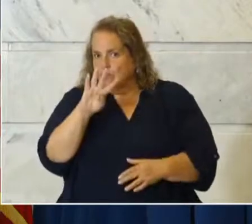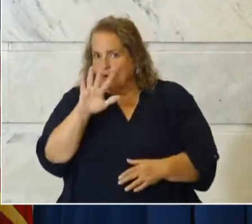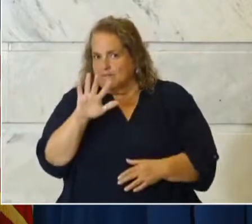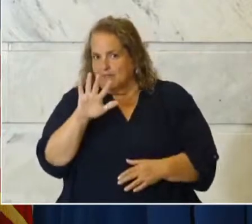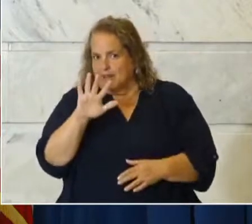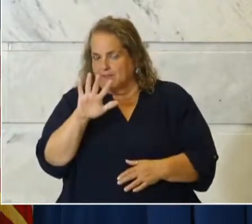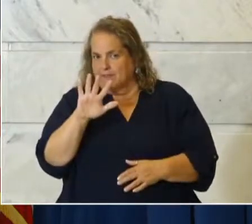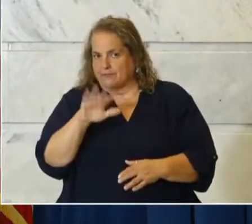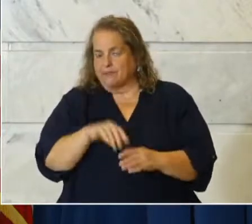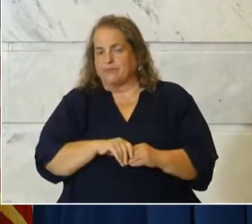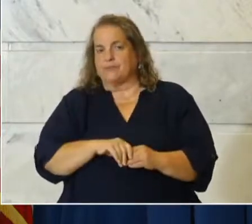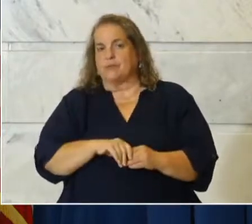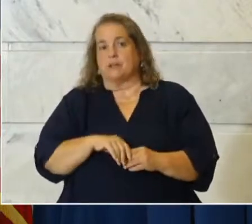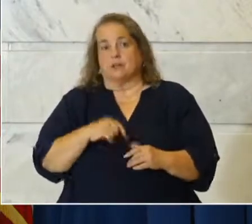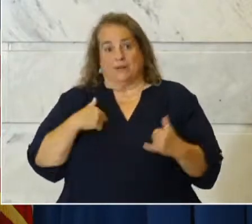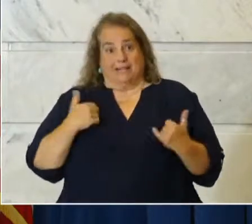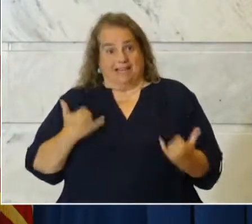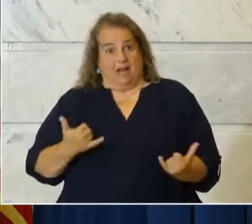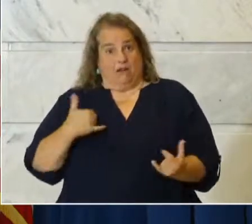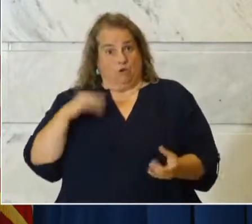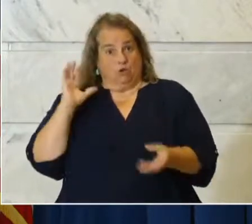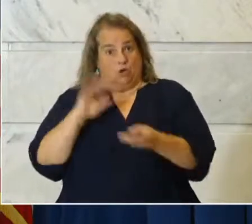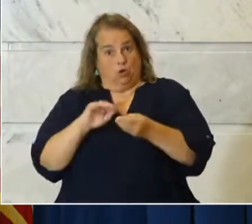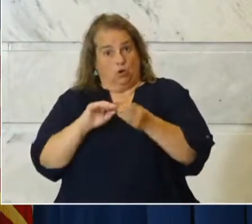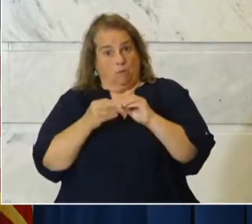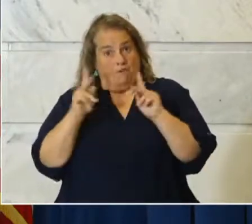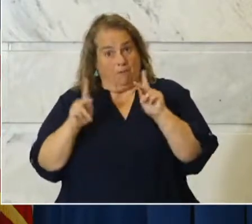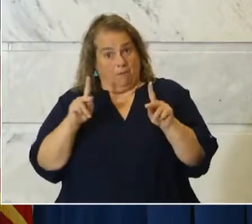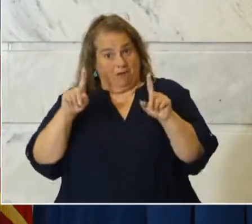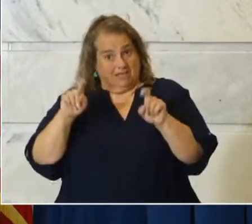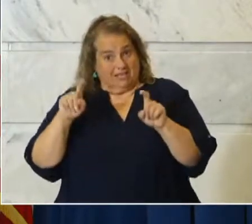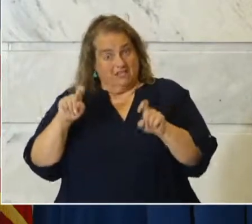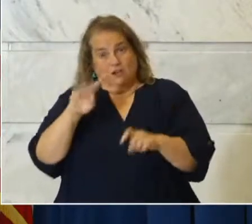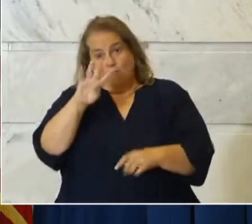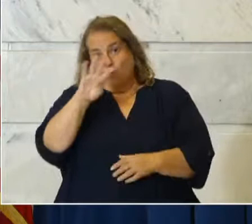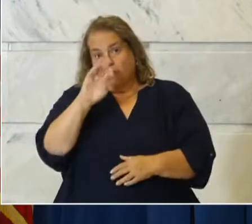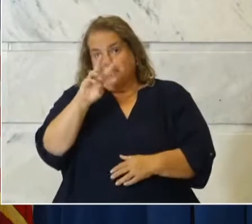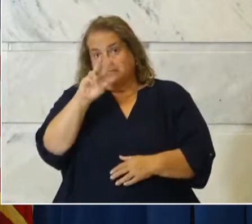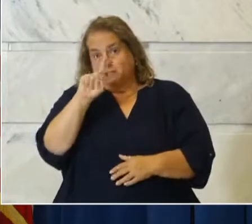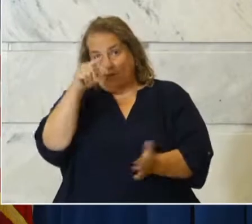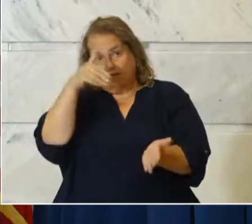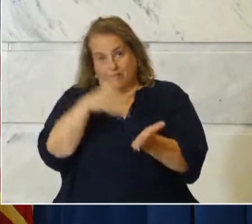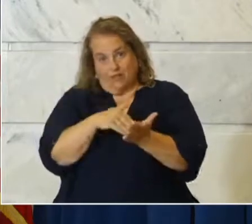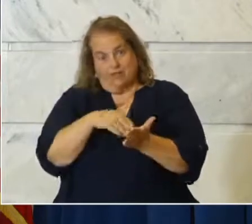18,245. We have now had a total number of people tested of